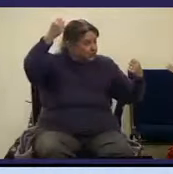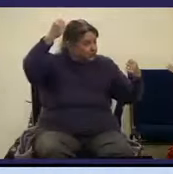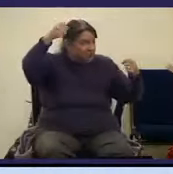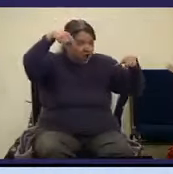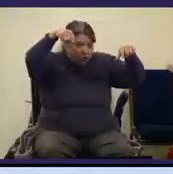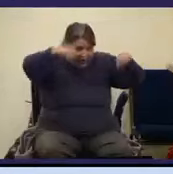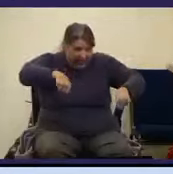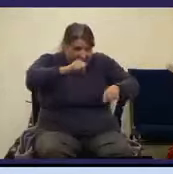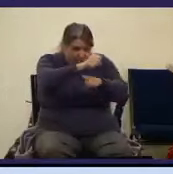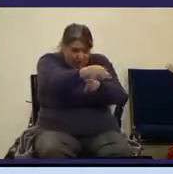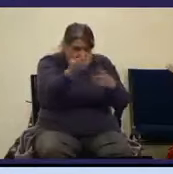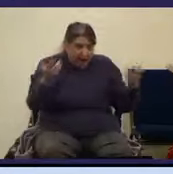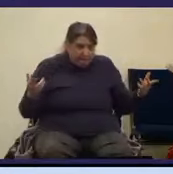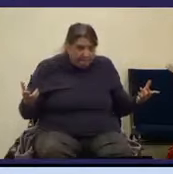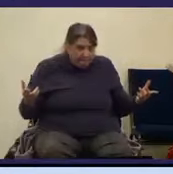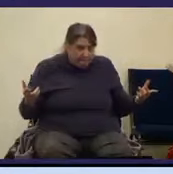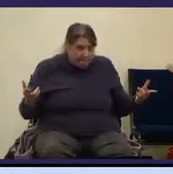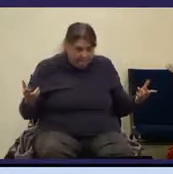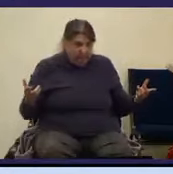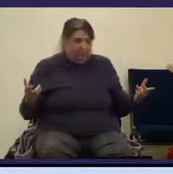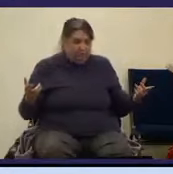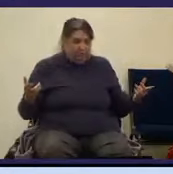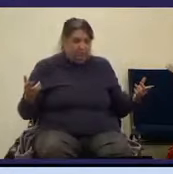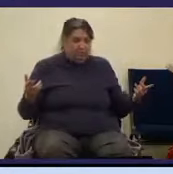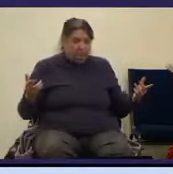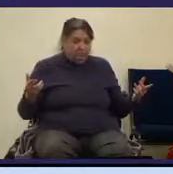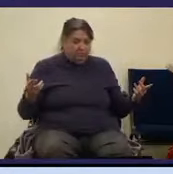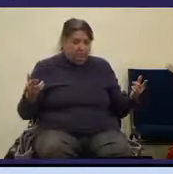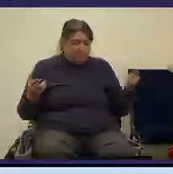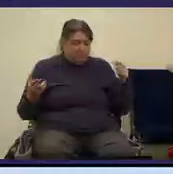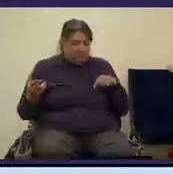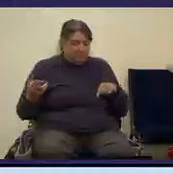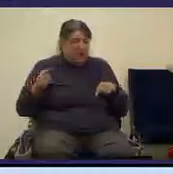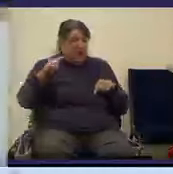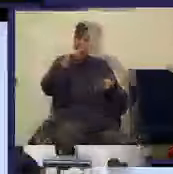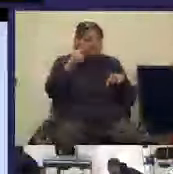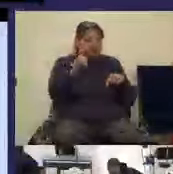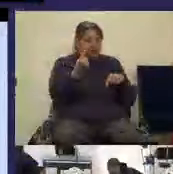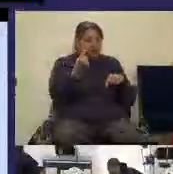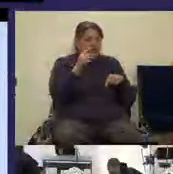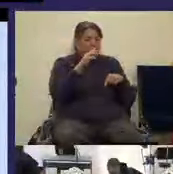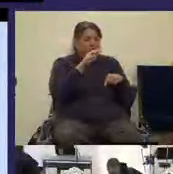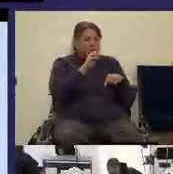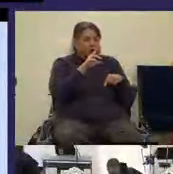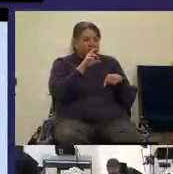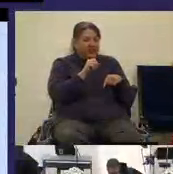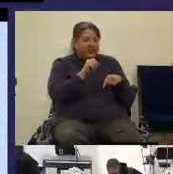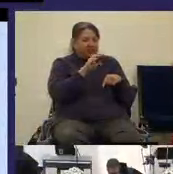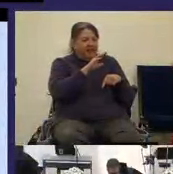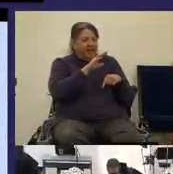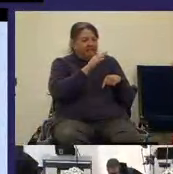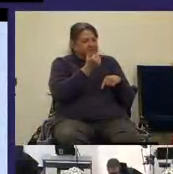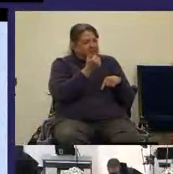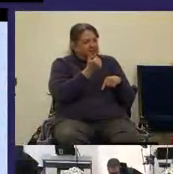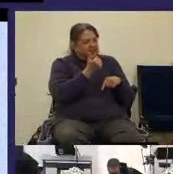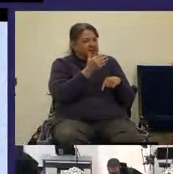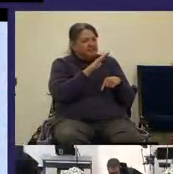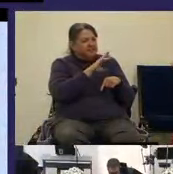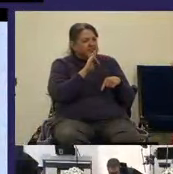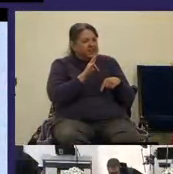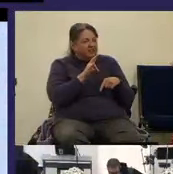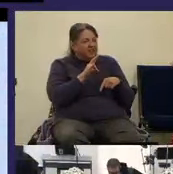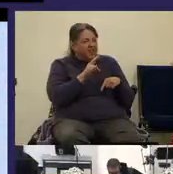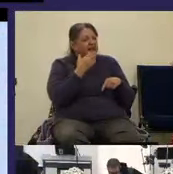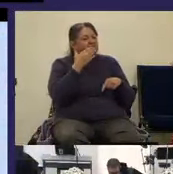overcome. Up on the screen, 1 Corinthians 15:57, it says, but thanks be to God, he gives